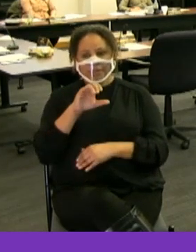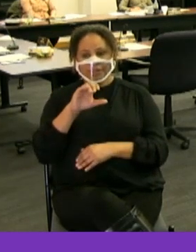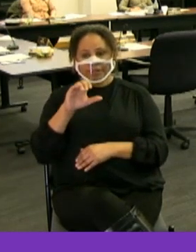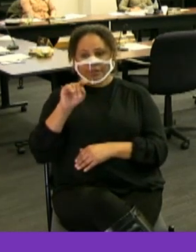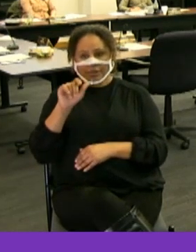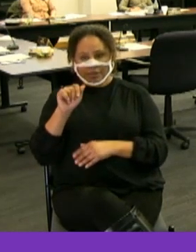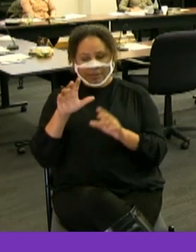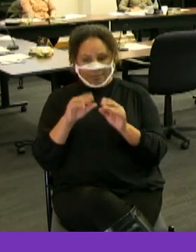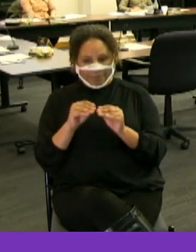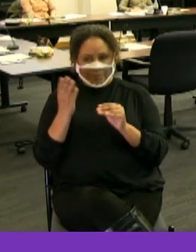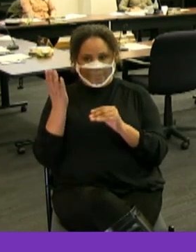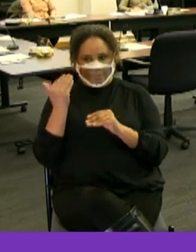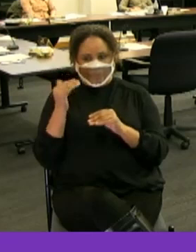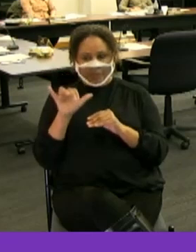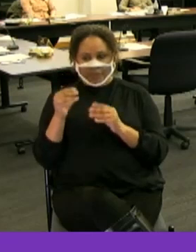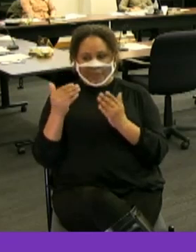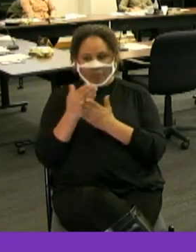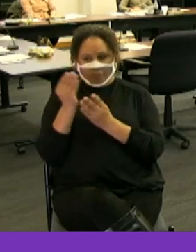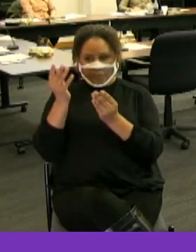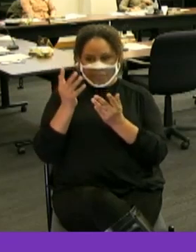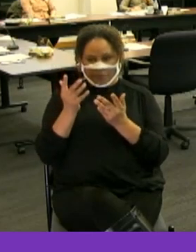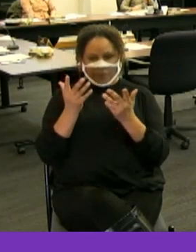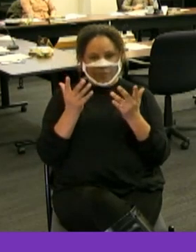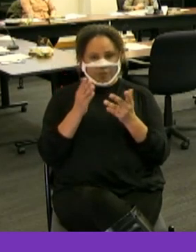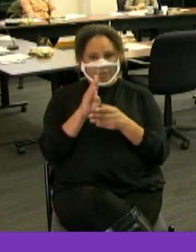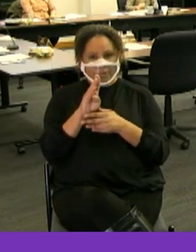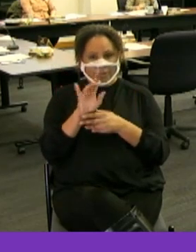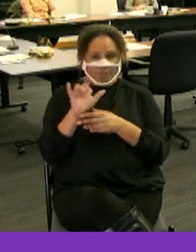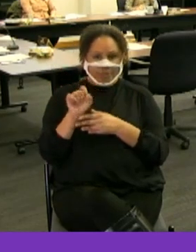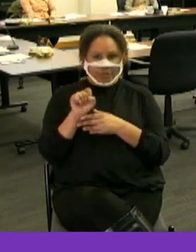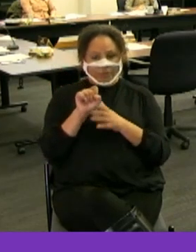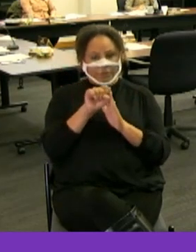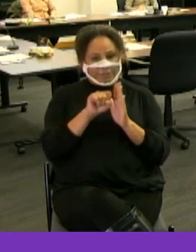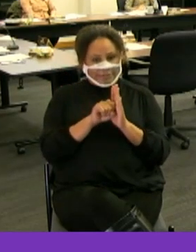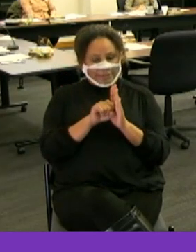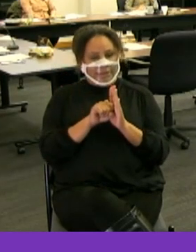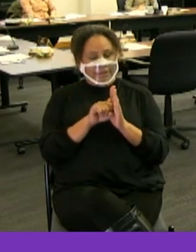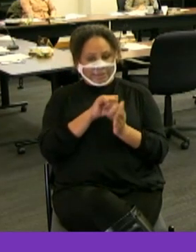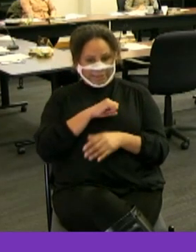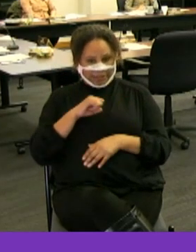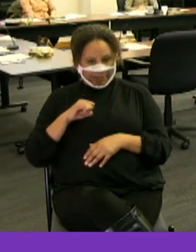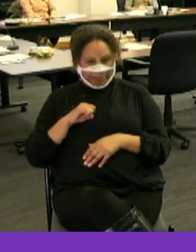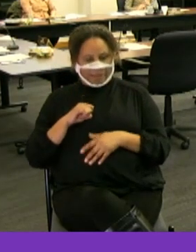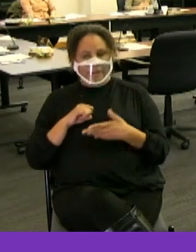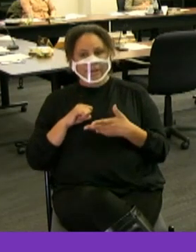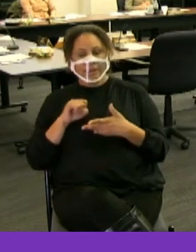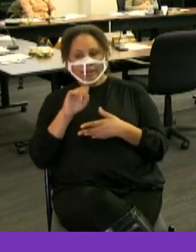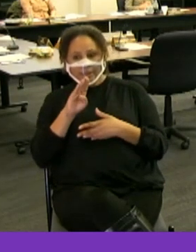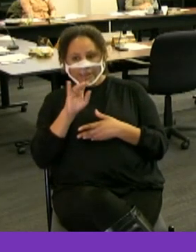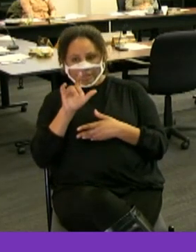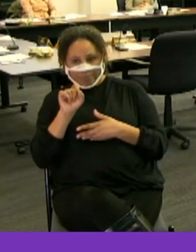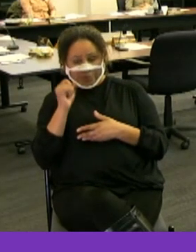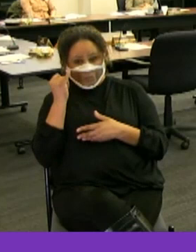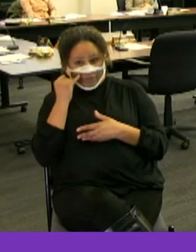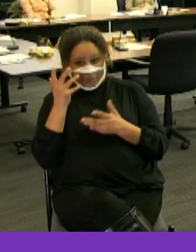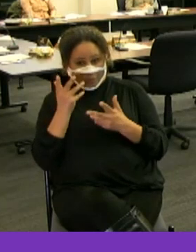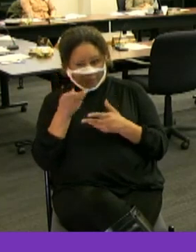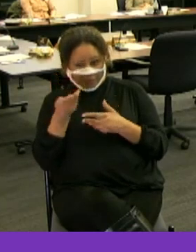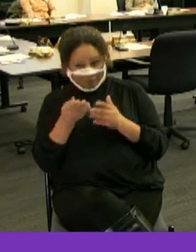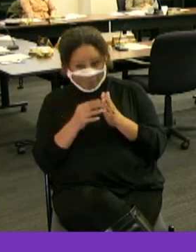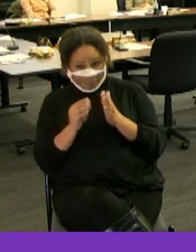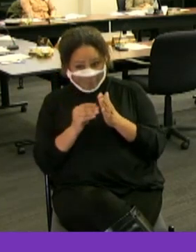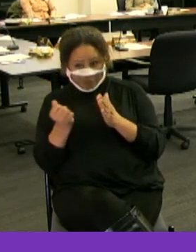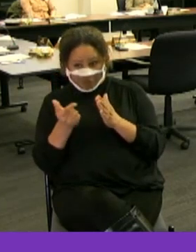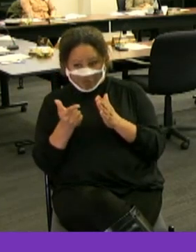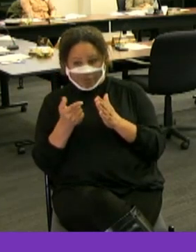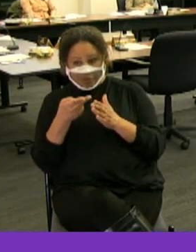that gave us some updates as to what the bills are, House bills, Senate bills. If anyone wants a copy of all the higher education